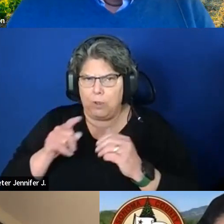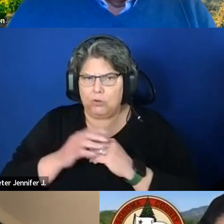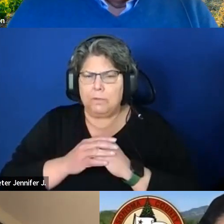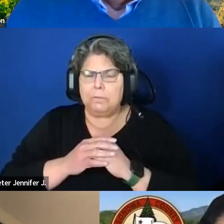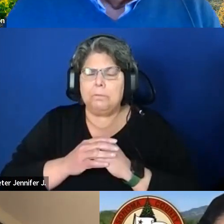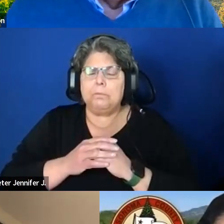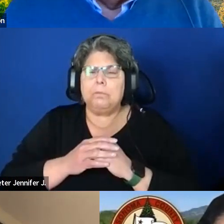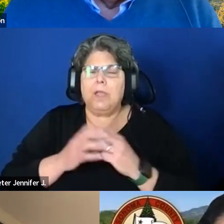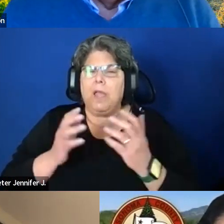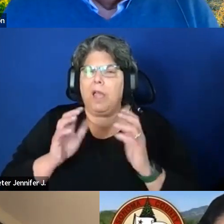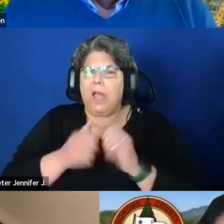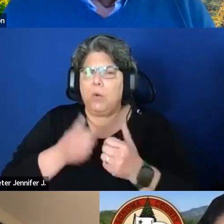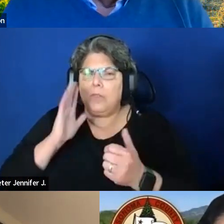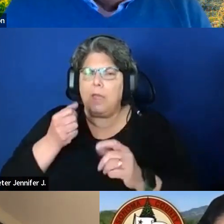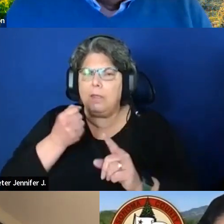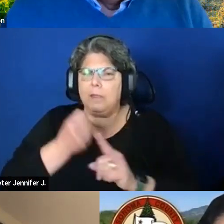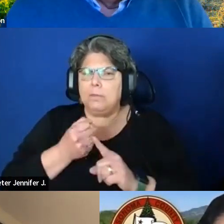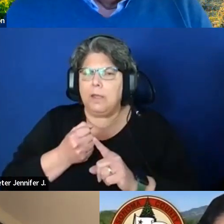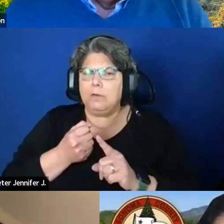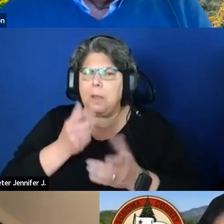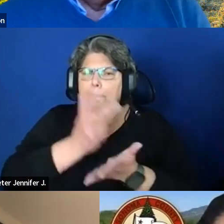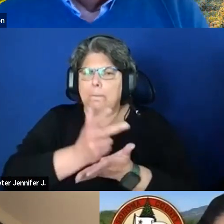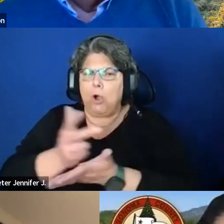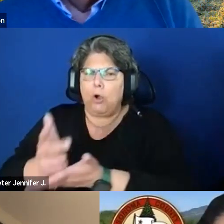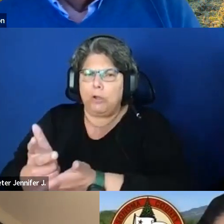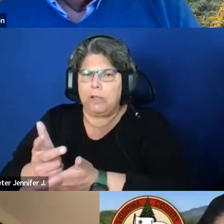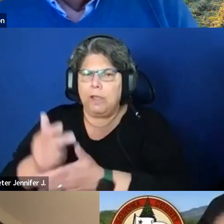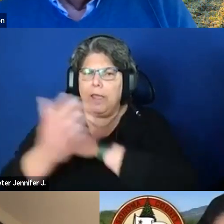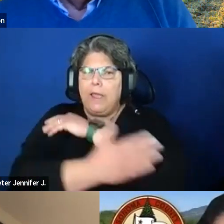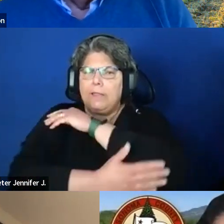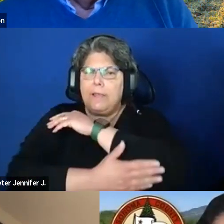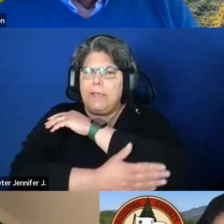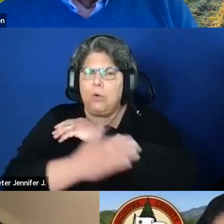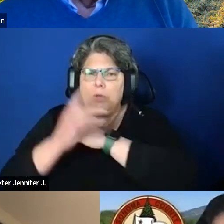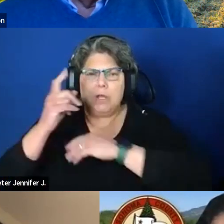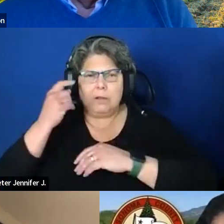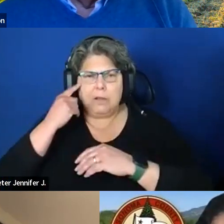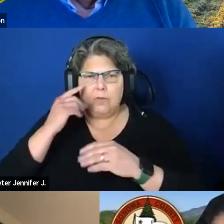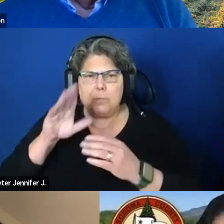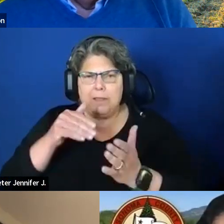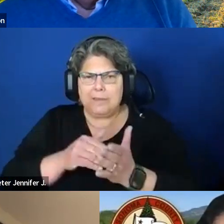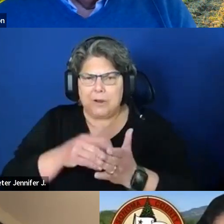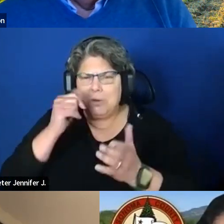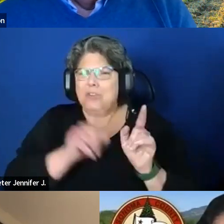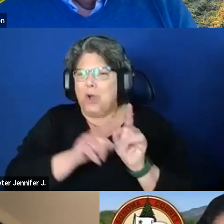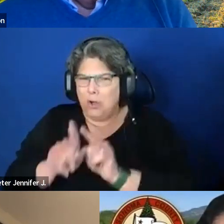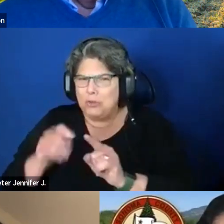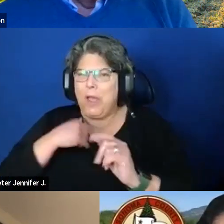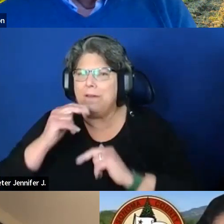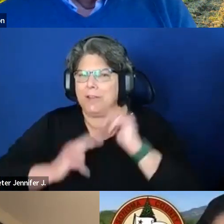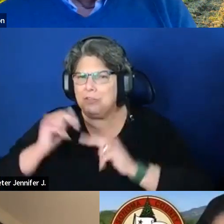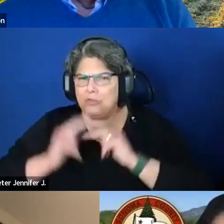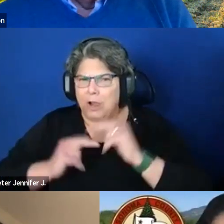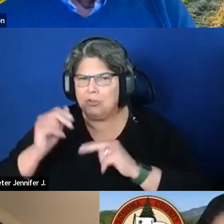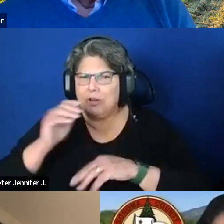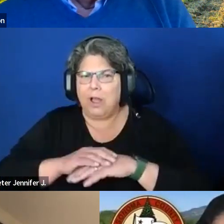Someone asks, how will this affect parking at the county government center, given the construction that's going on